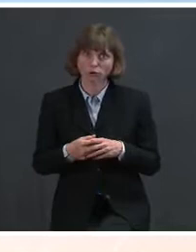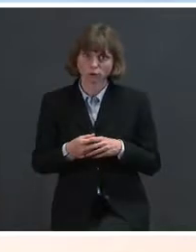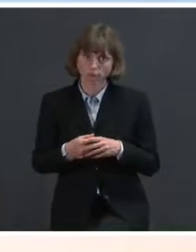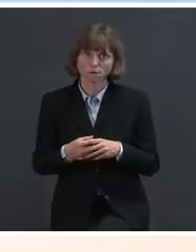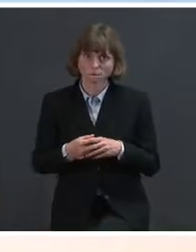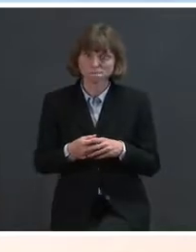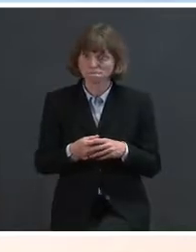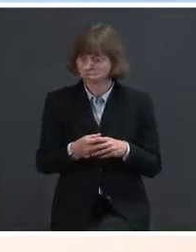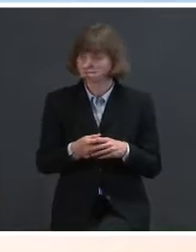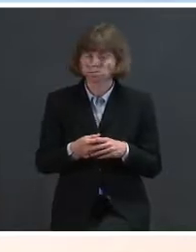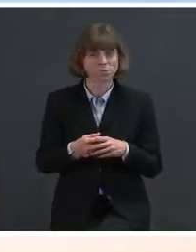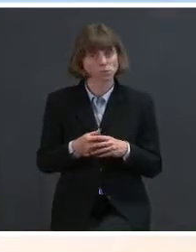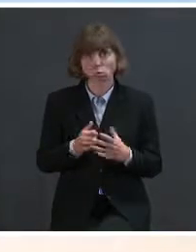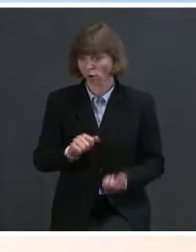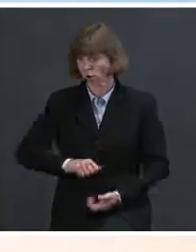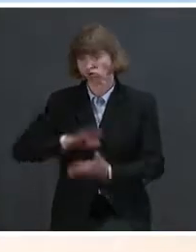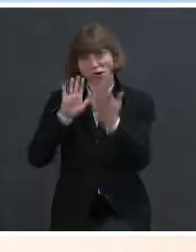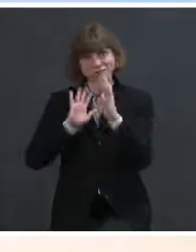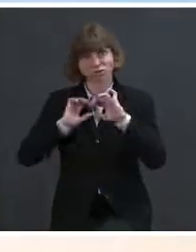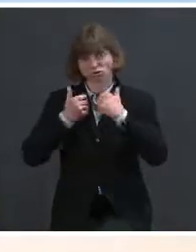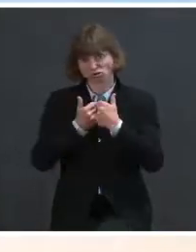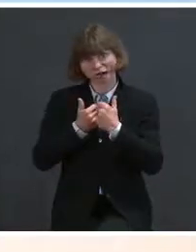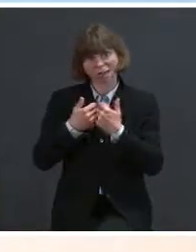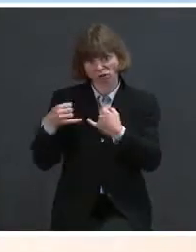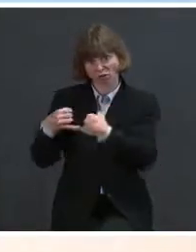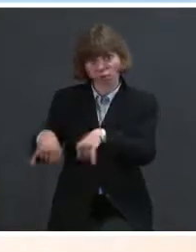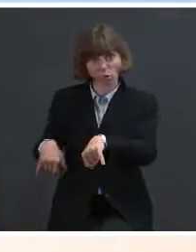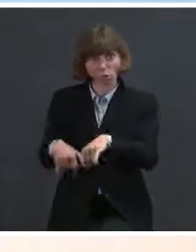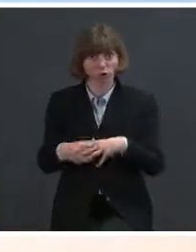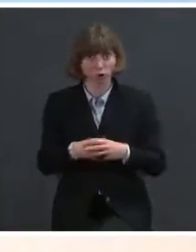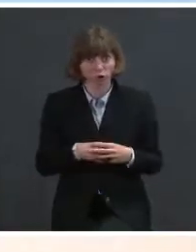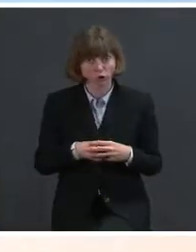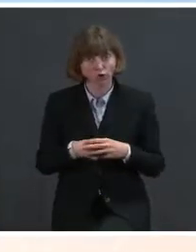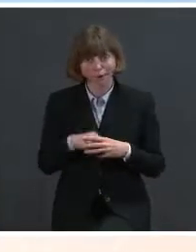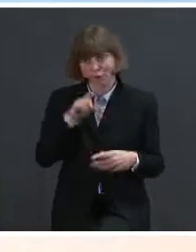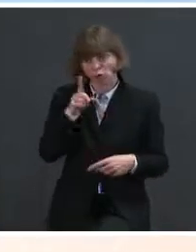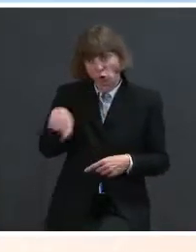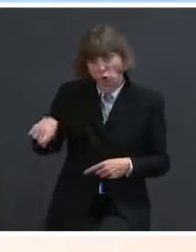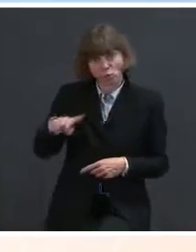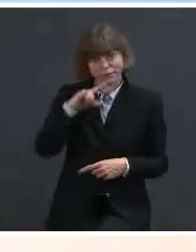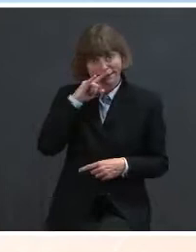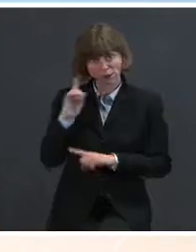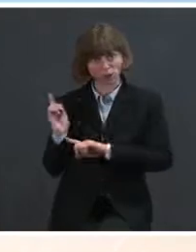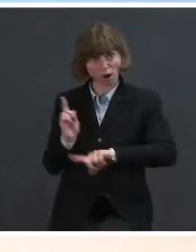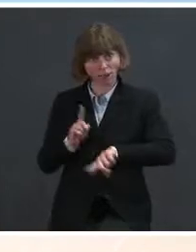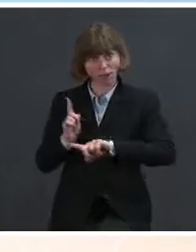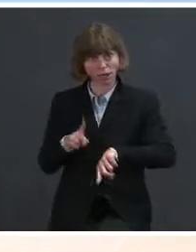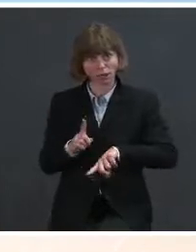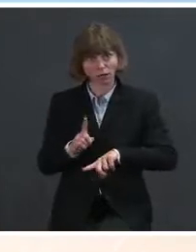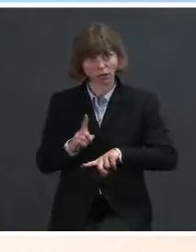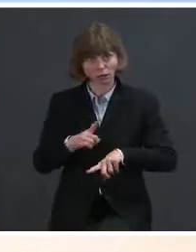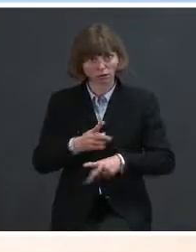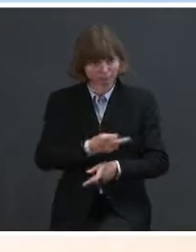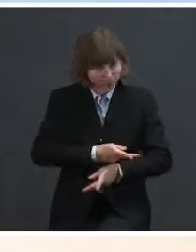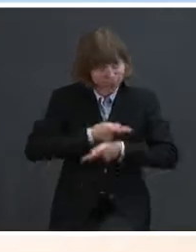the challenges we're facing at the border and ensuring that these kids who are coming across are treated